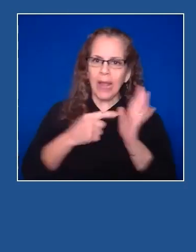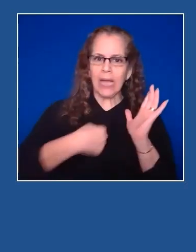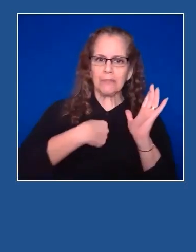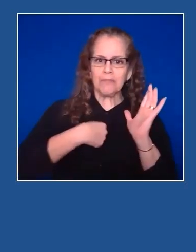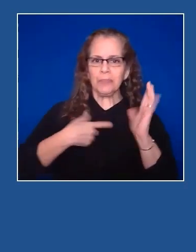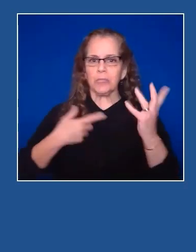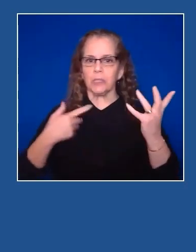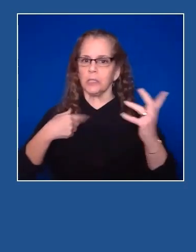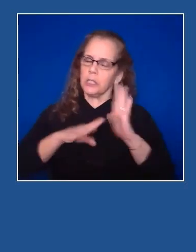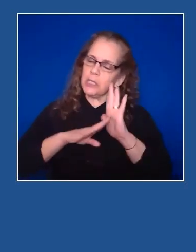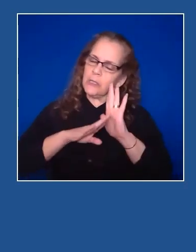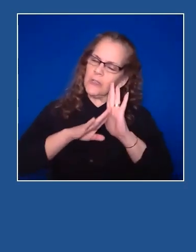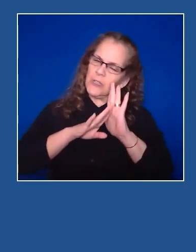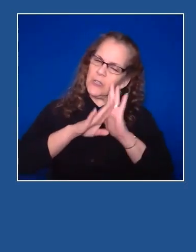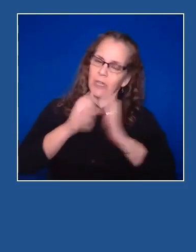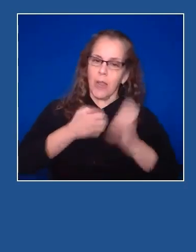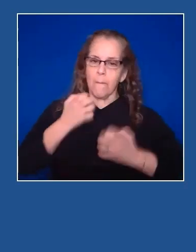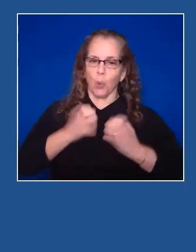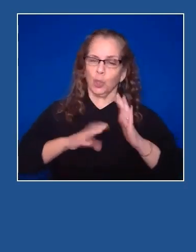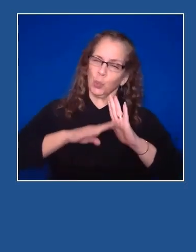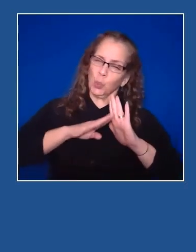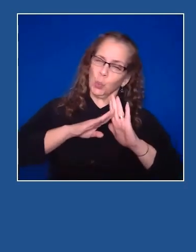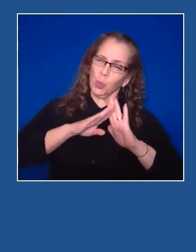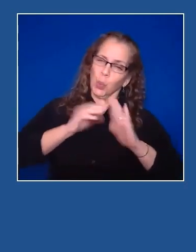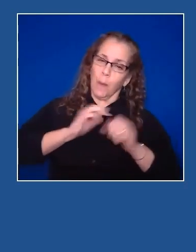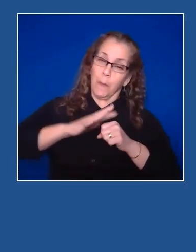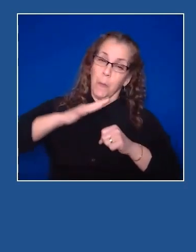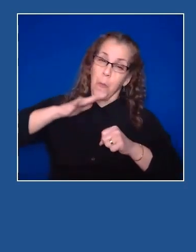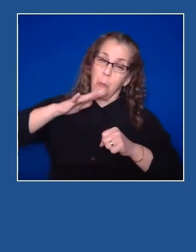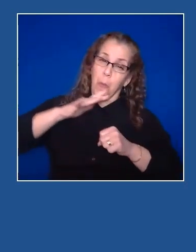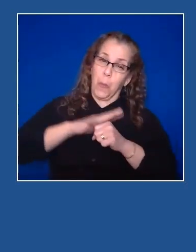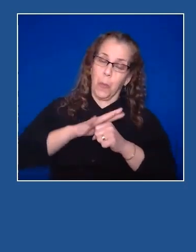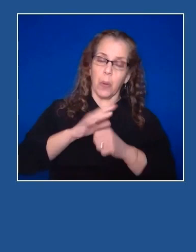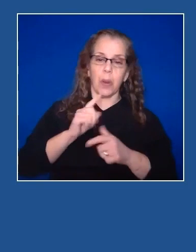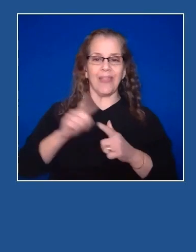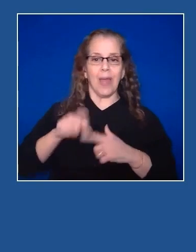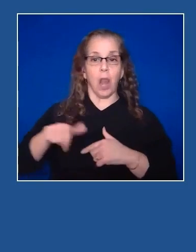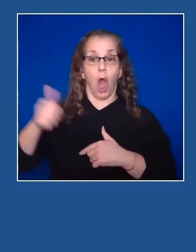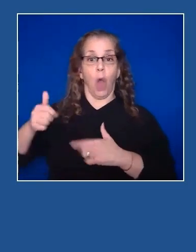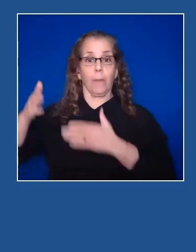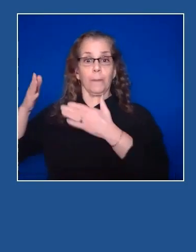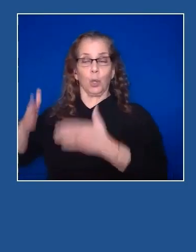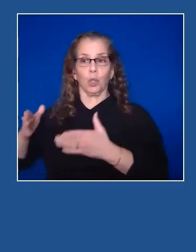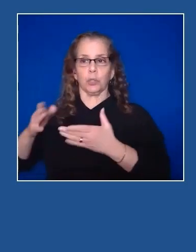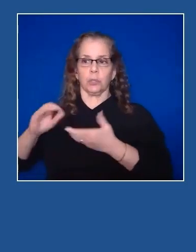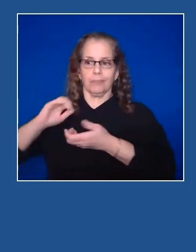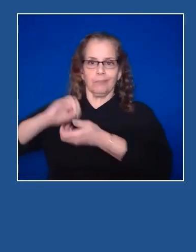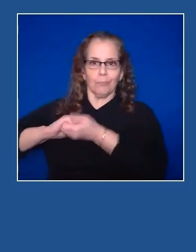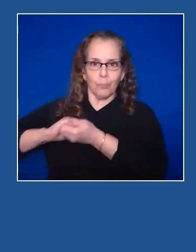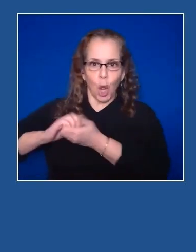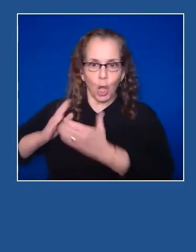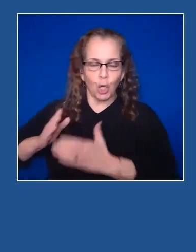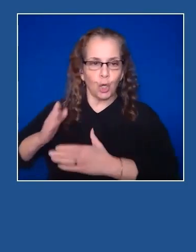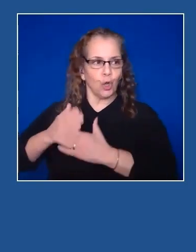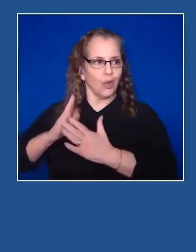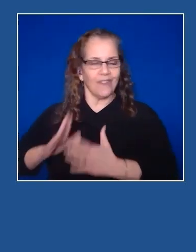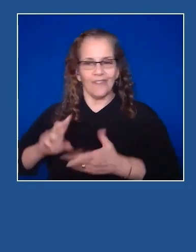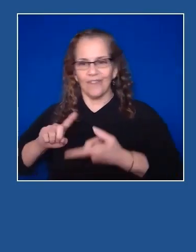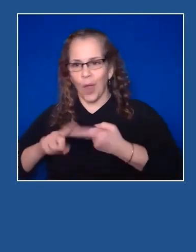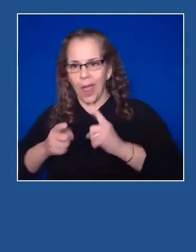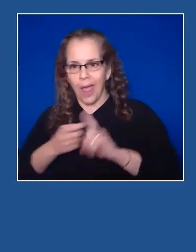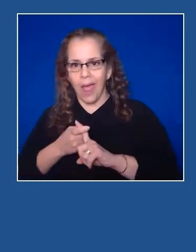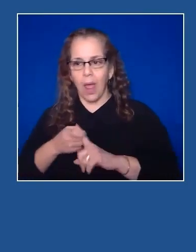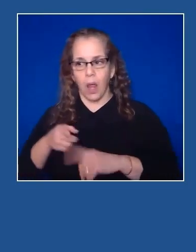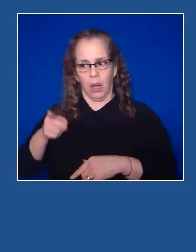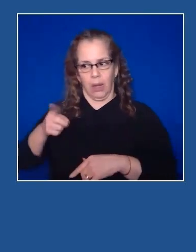that's us, okay? That's a parent, a partner, a friend, okay? They have their own judgments. They